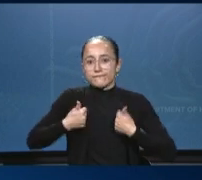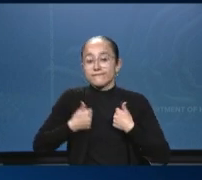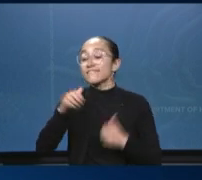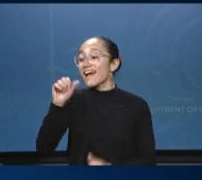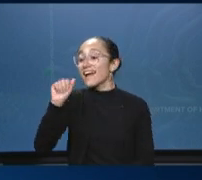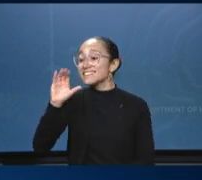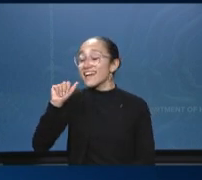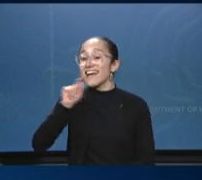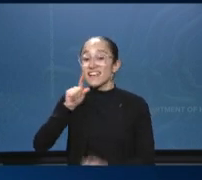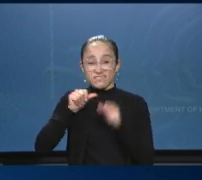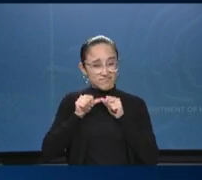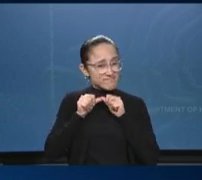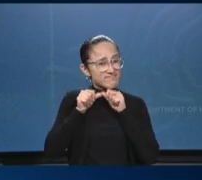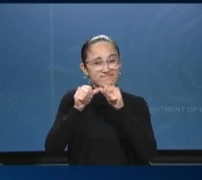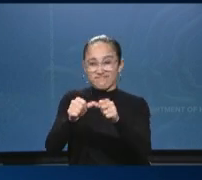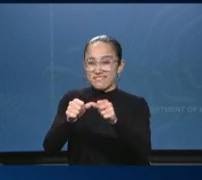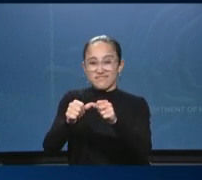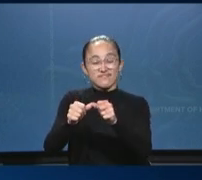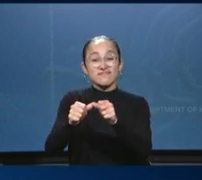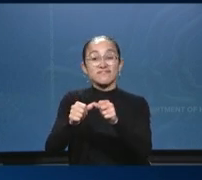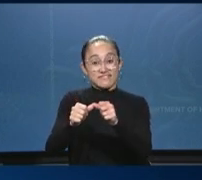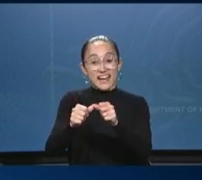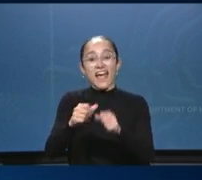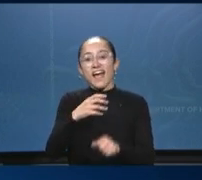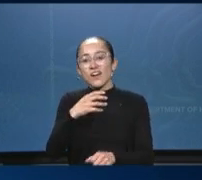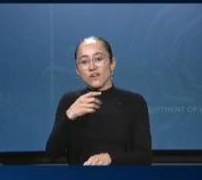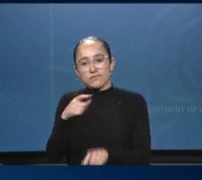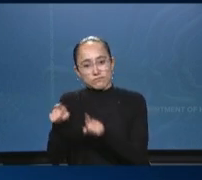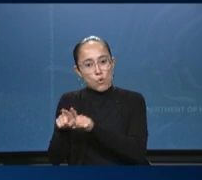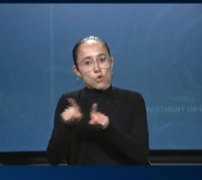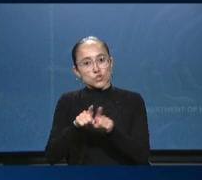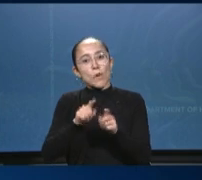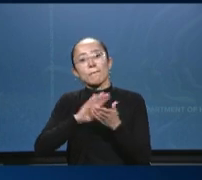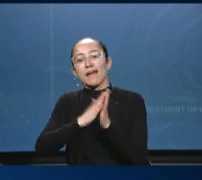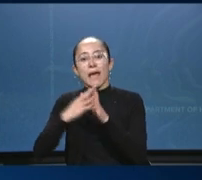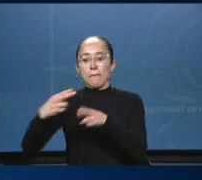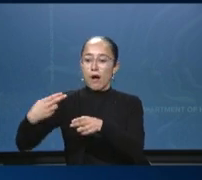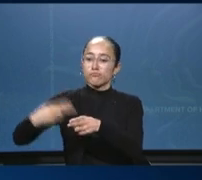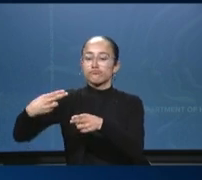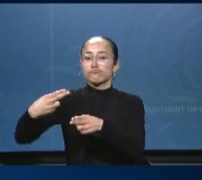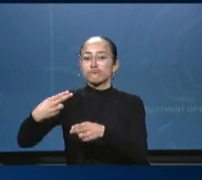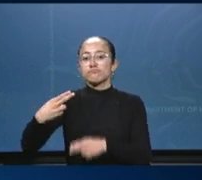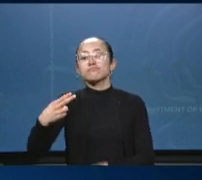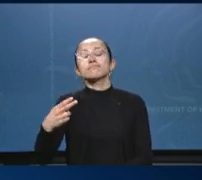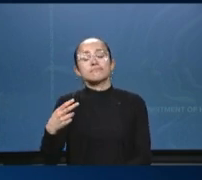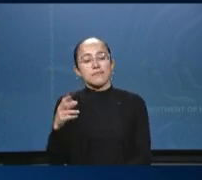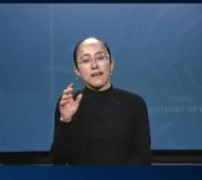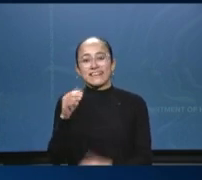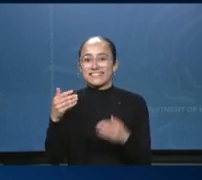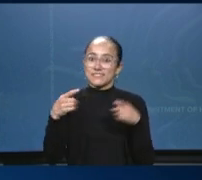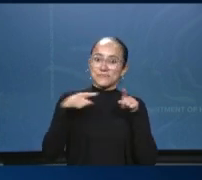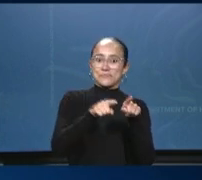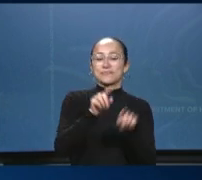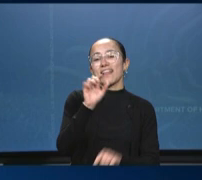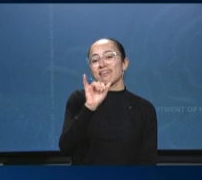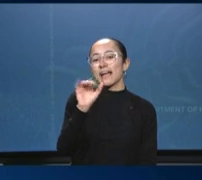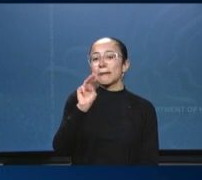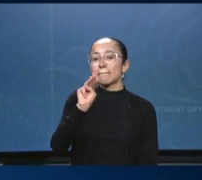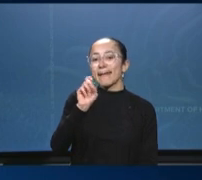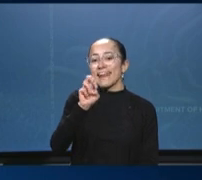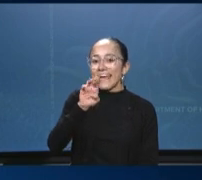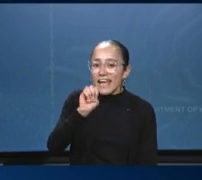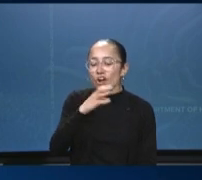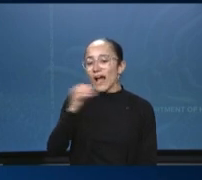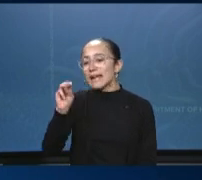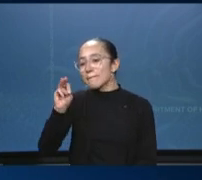and it took its landmark place next to Medicare and Medicaid as our hallmark law. We wrote it, we